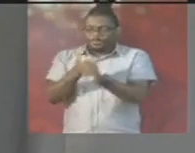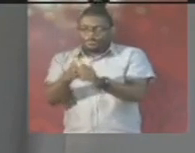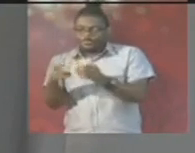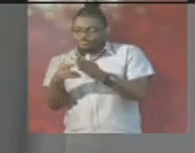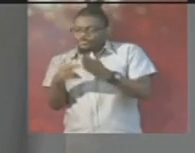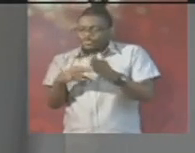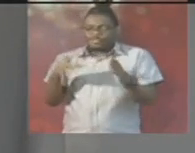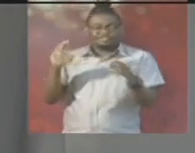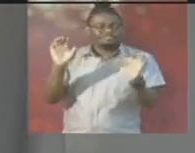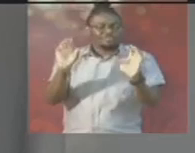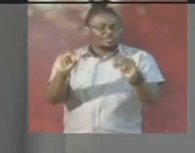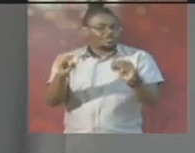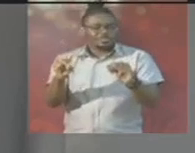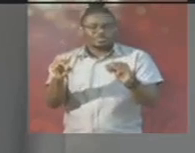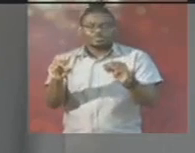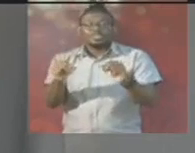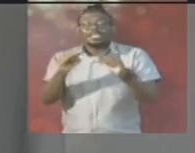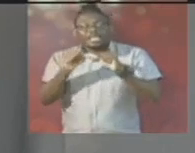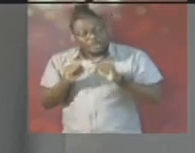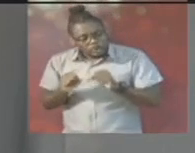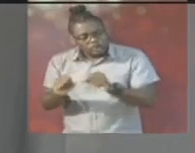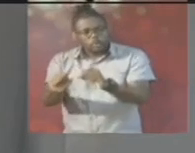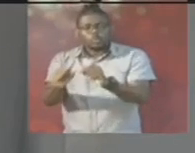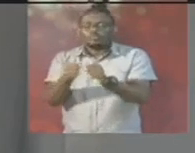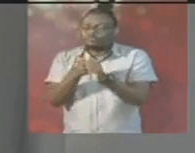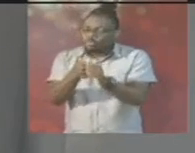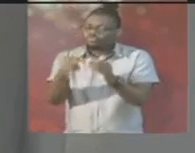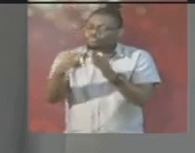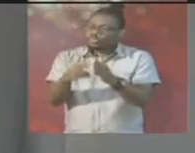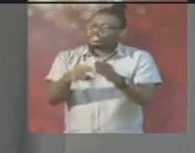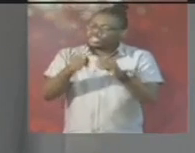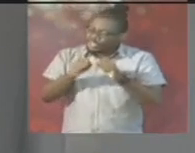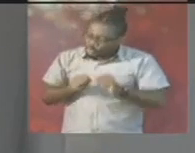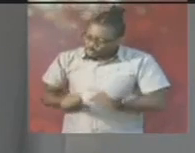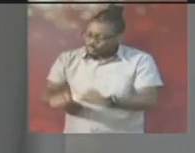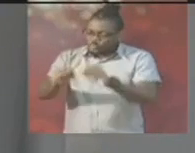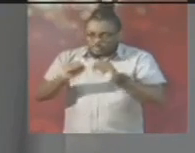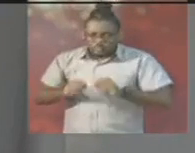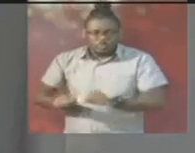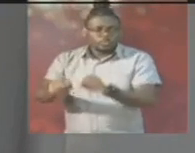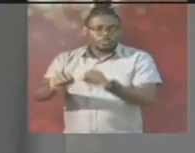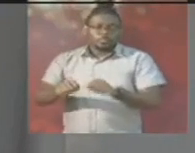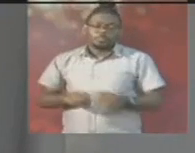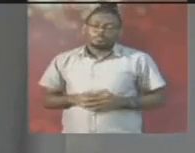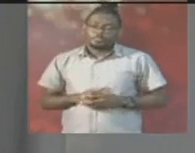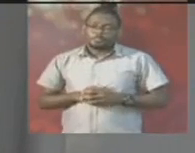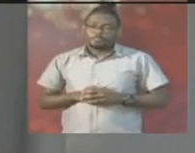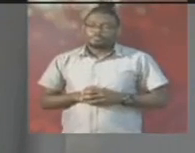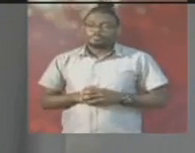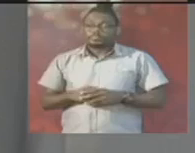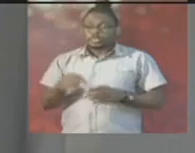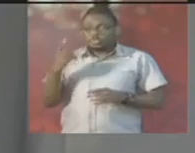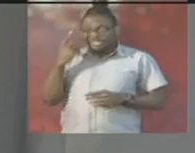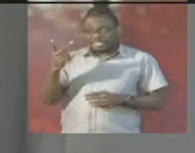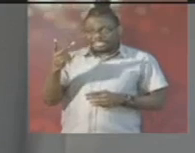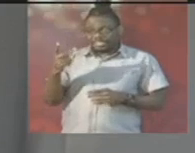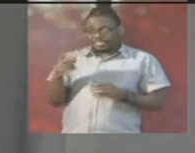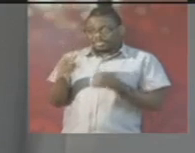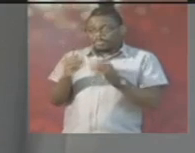of virus. We think as a group that part of what we are seeing with our increase in numbers has to do